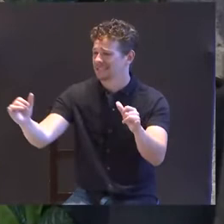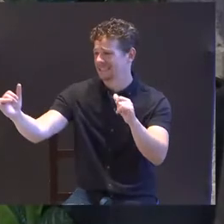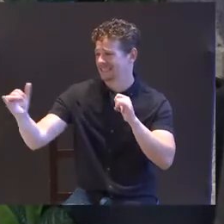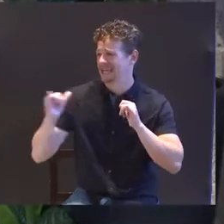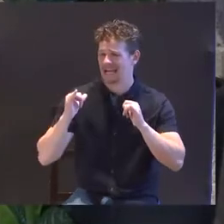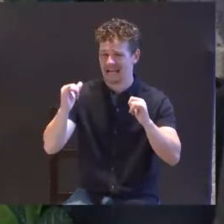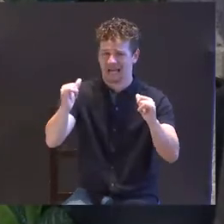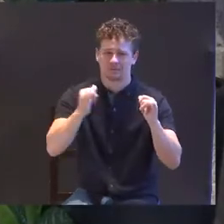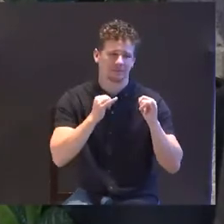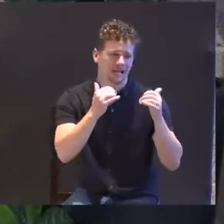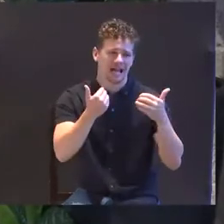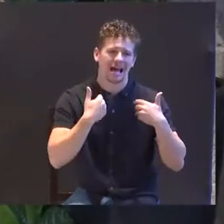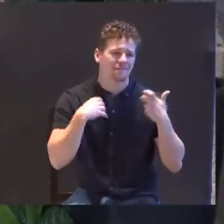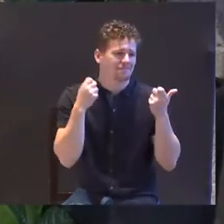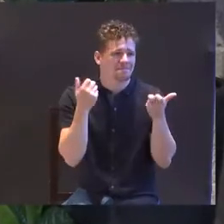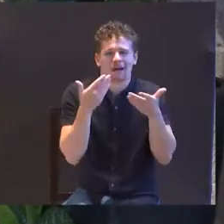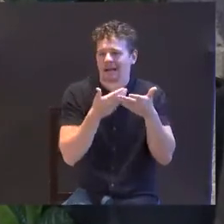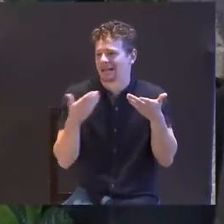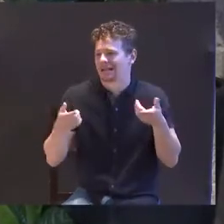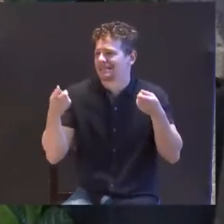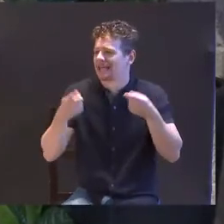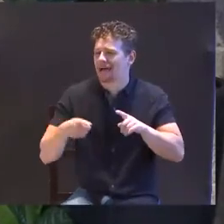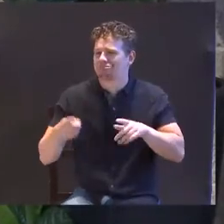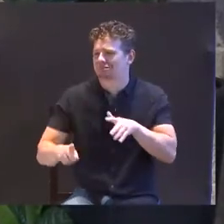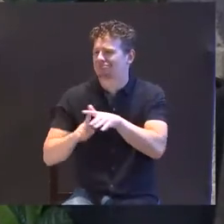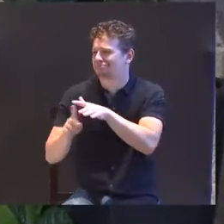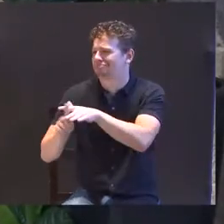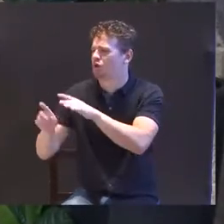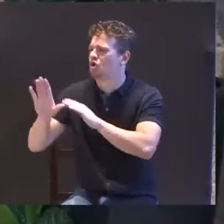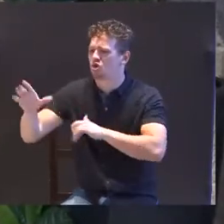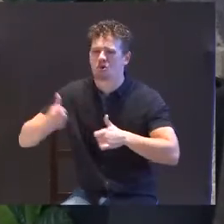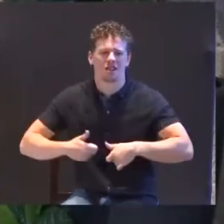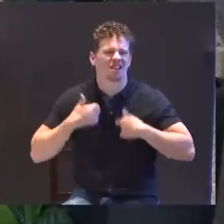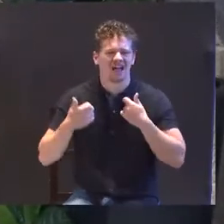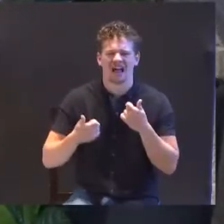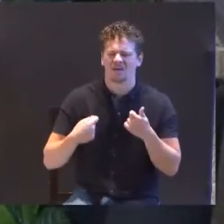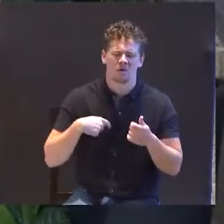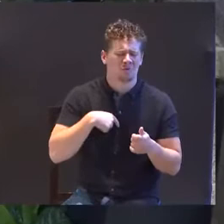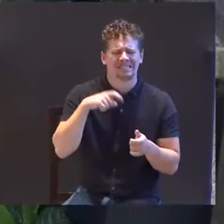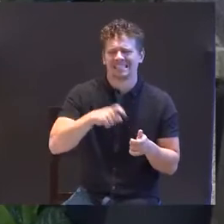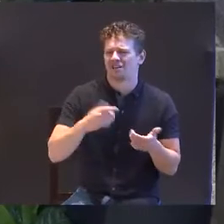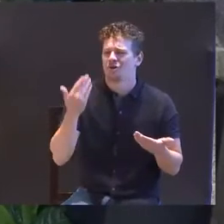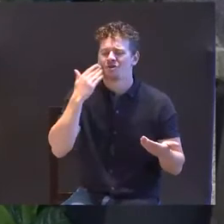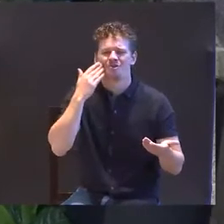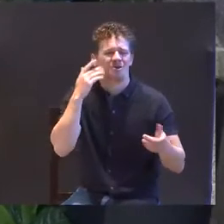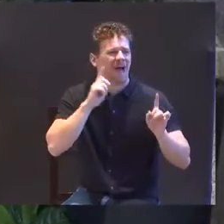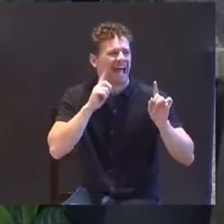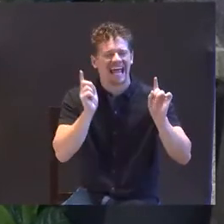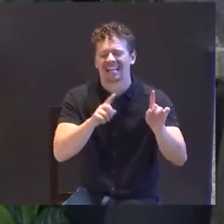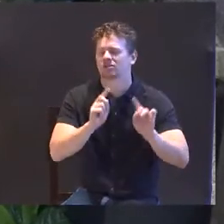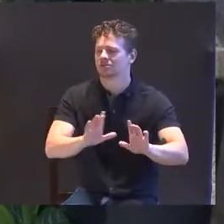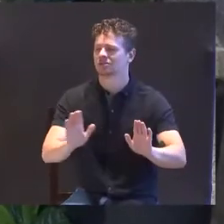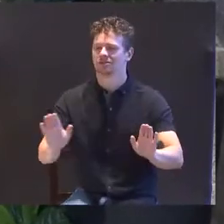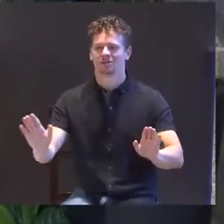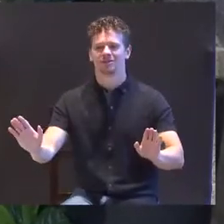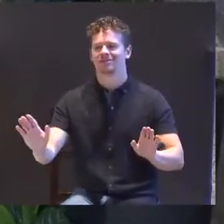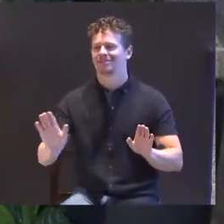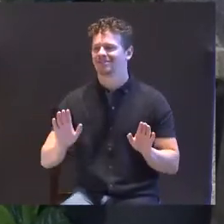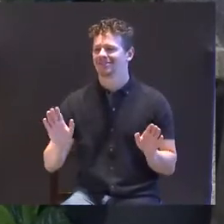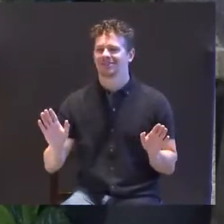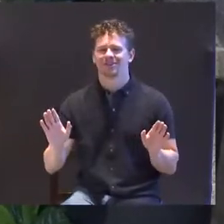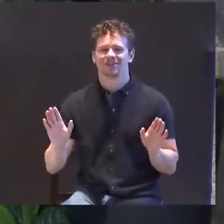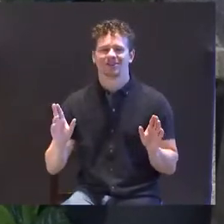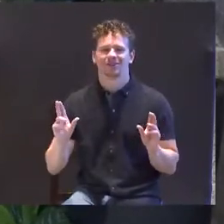a lot of things going on in your life. And we think we have to know the answer. No, for me, what I have to do is